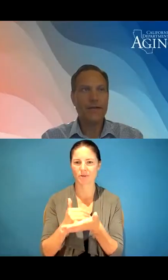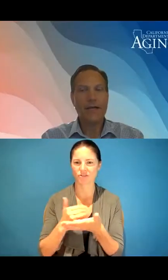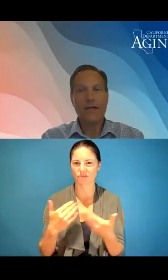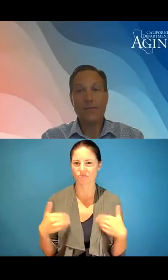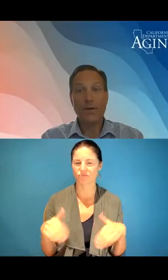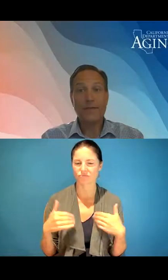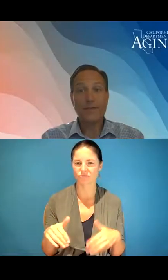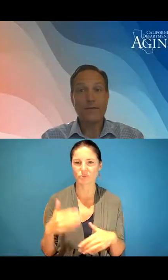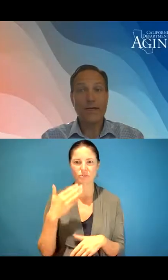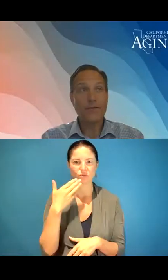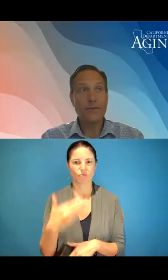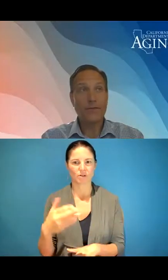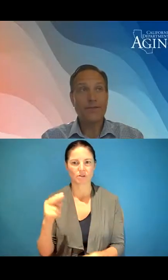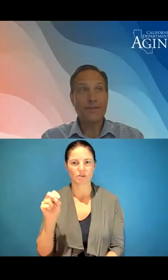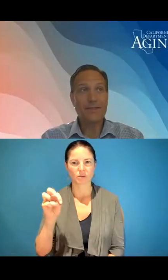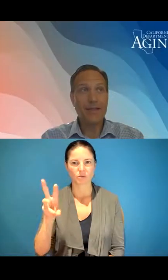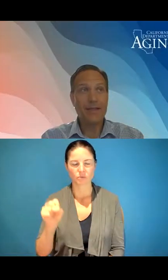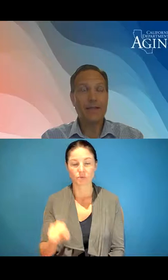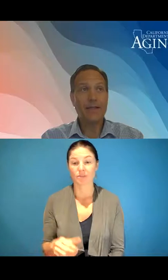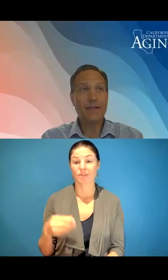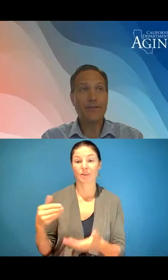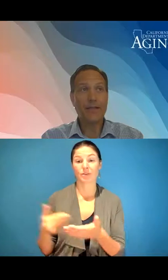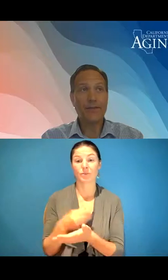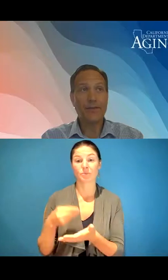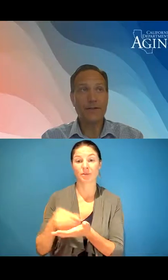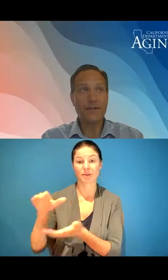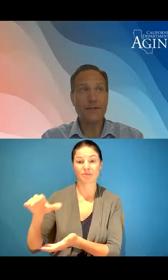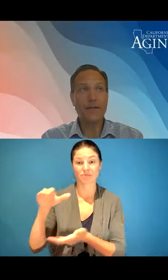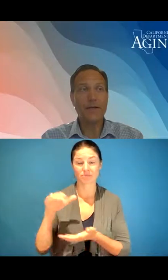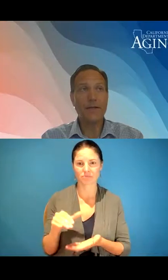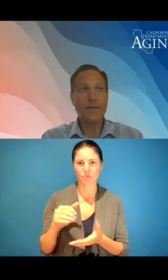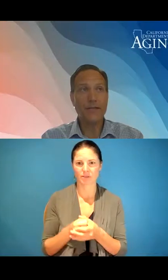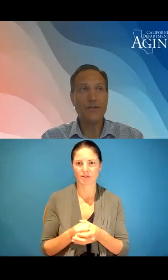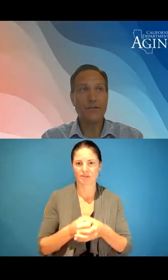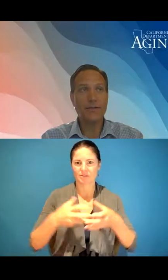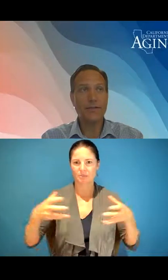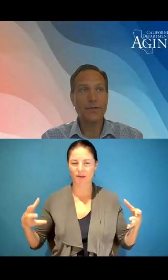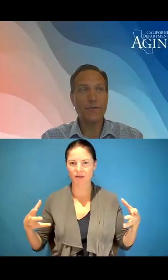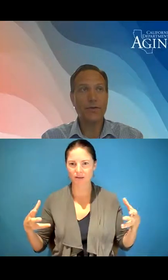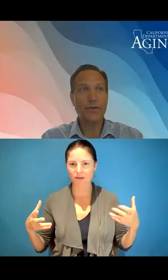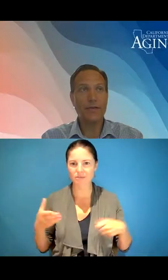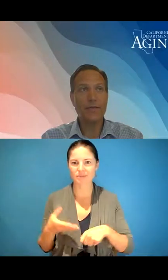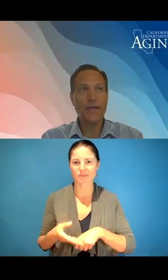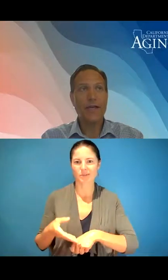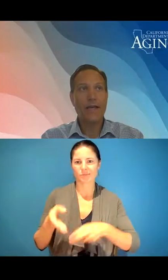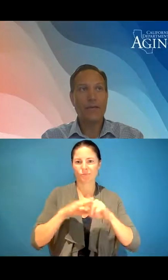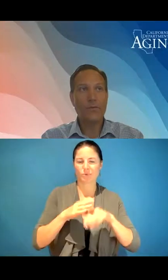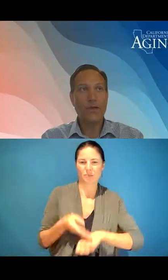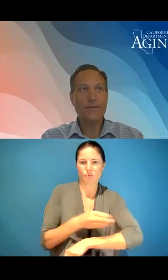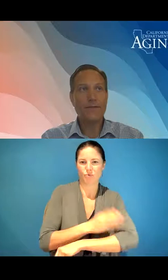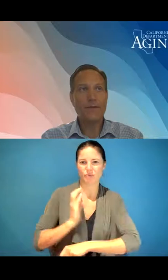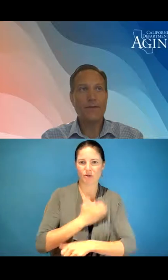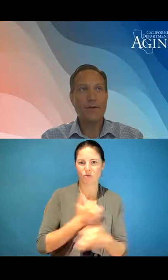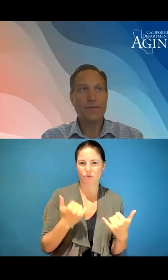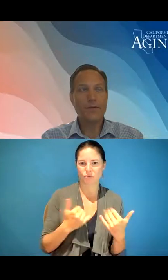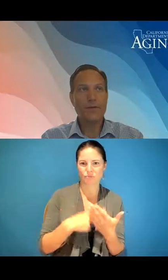us. With this new money, we'll be able to expand and to strengthen our existing aging and disability programs, as well